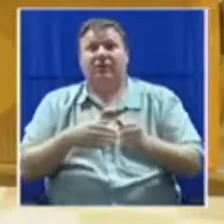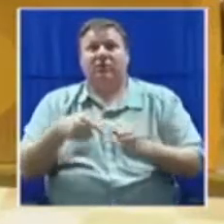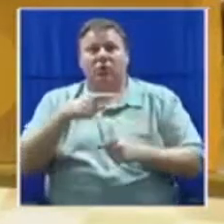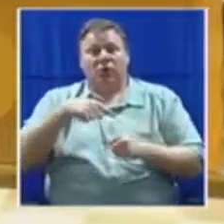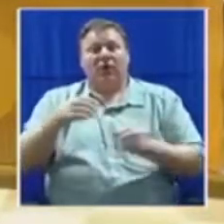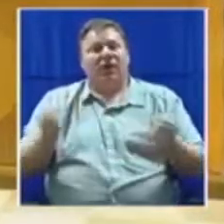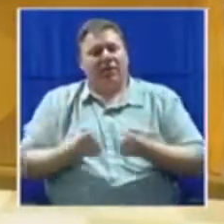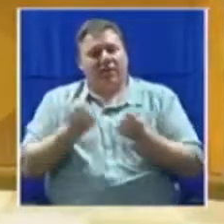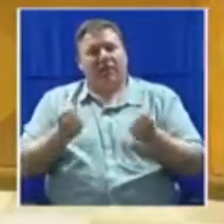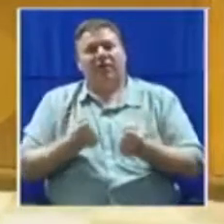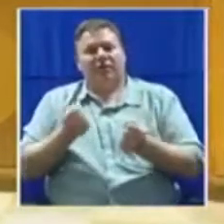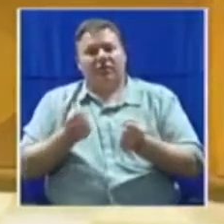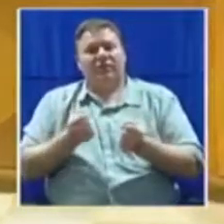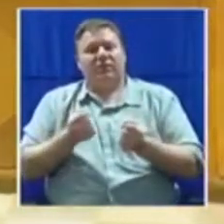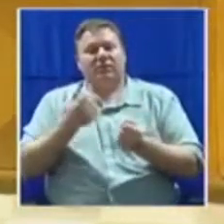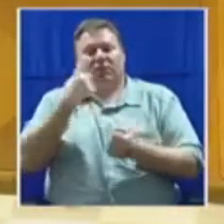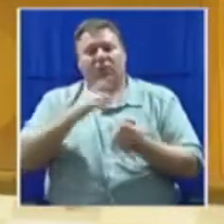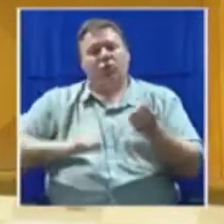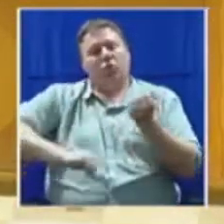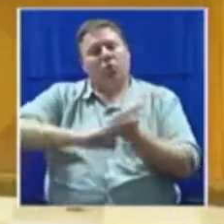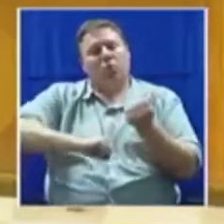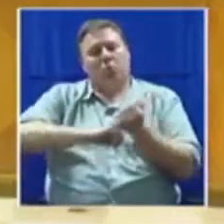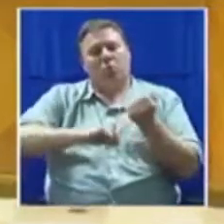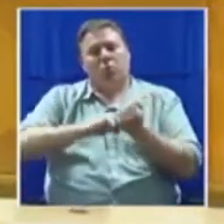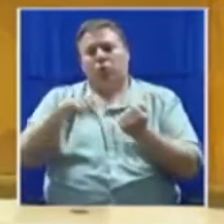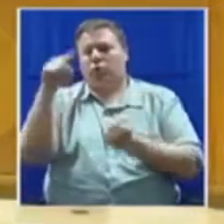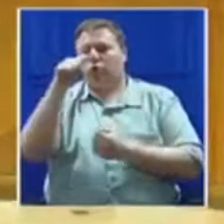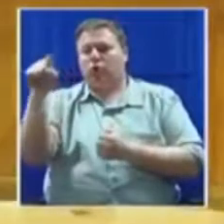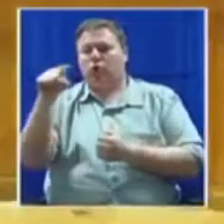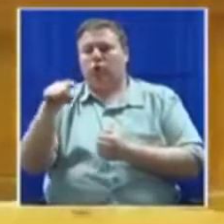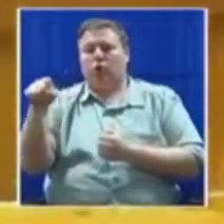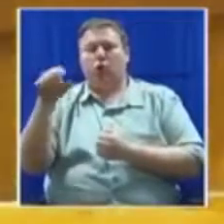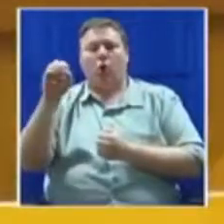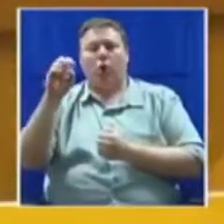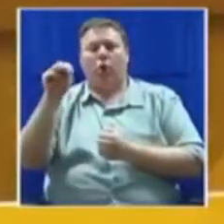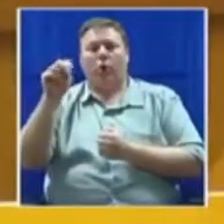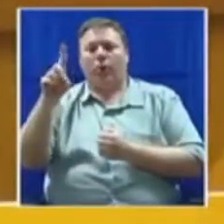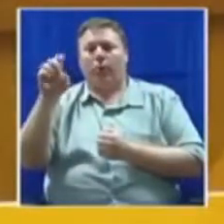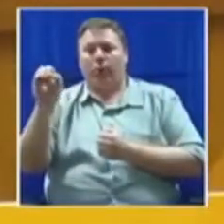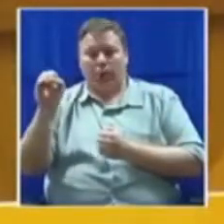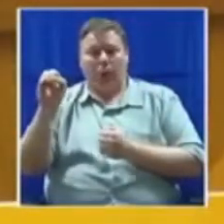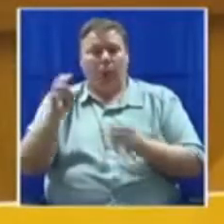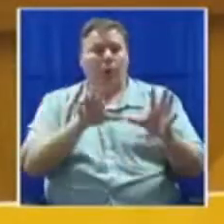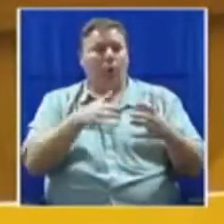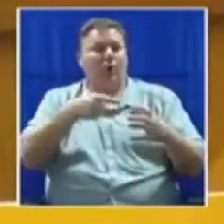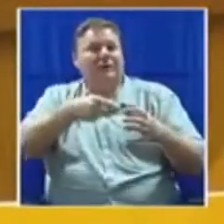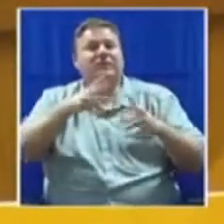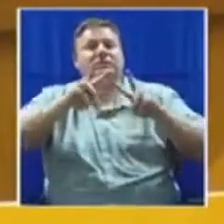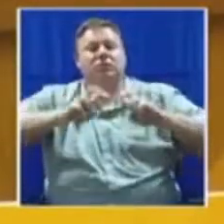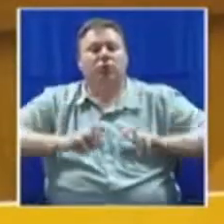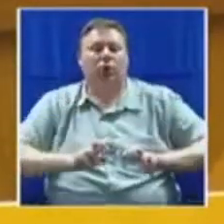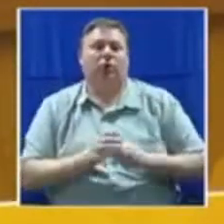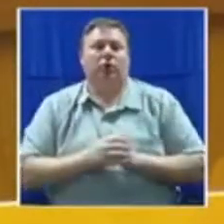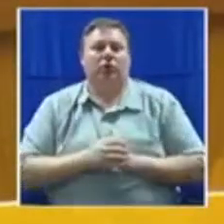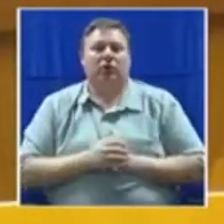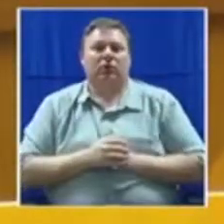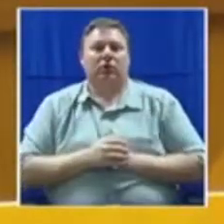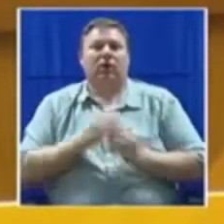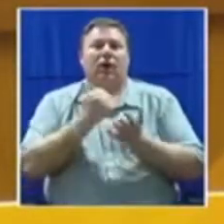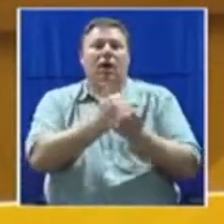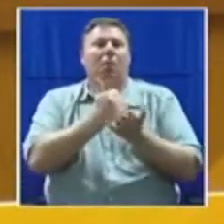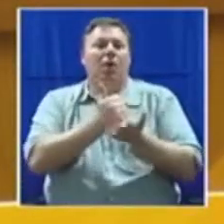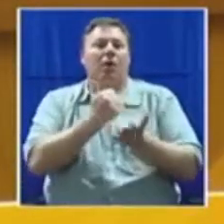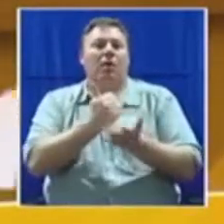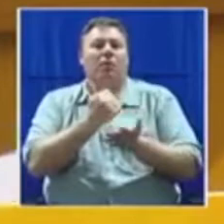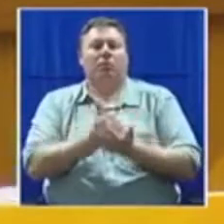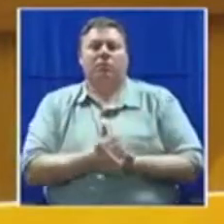supporting the Zondo Commission of Inquiry and urging all those with information relevant to its mandate to